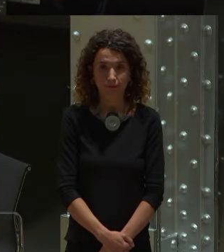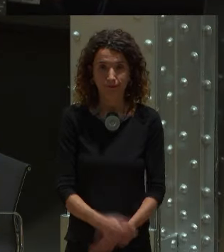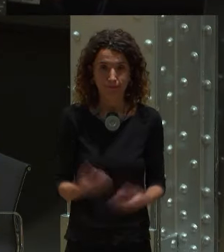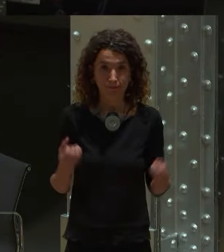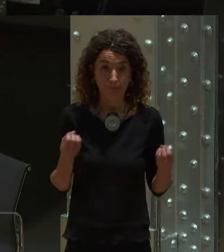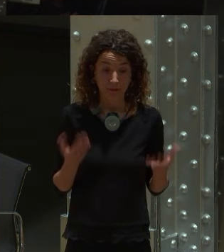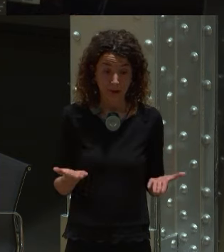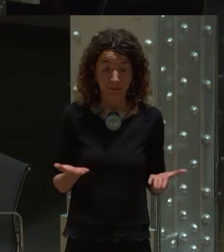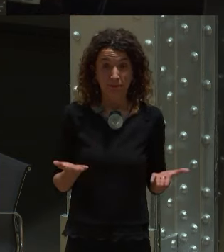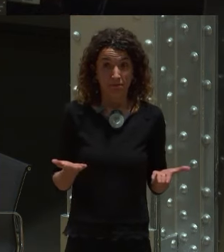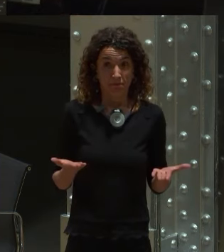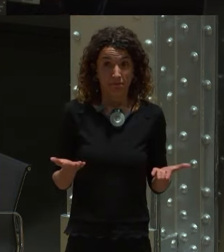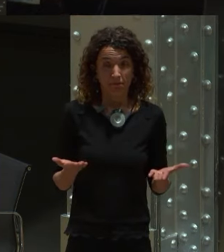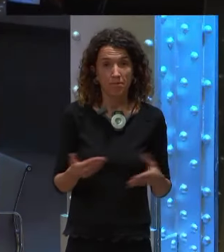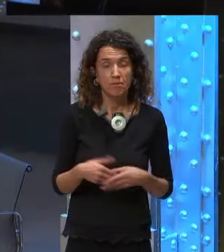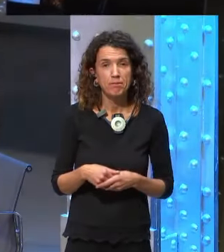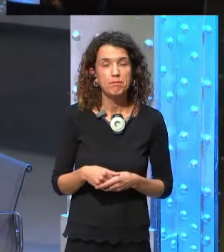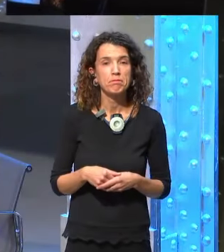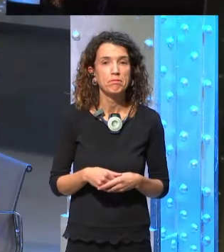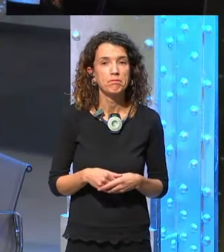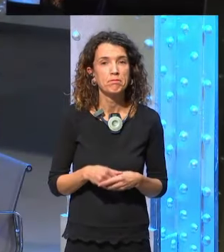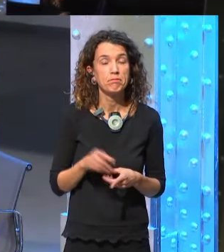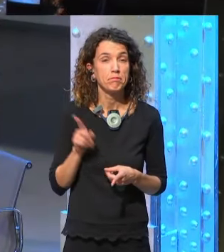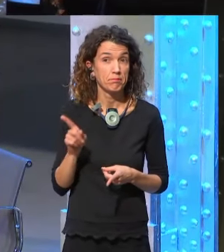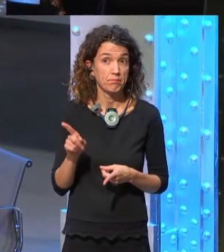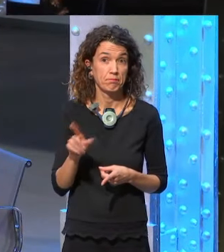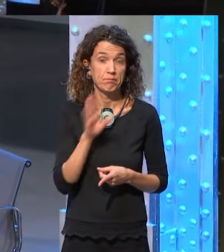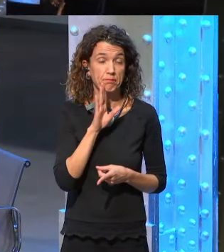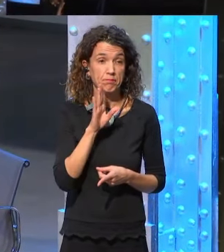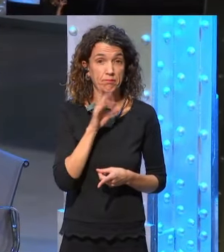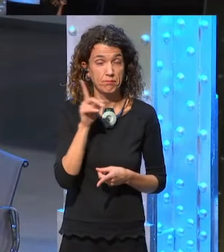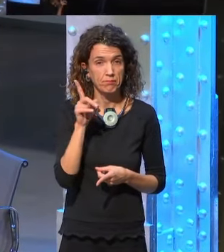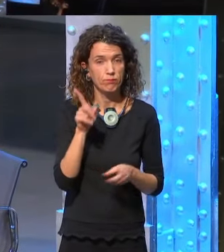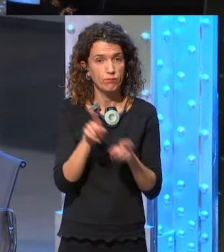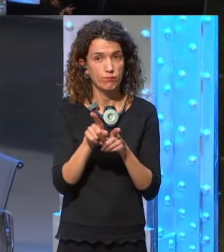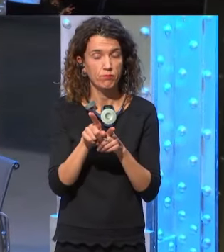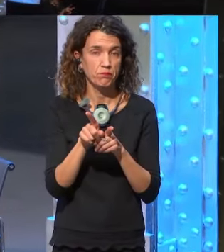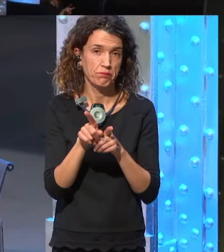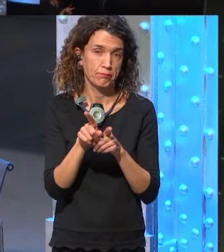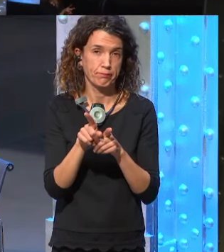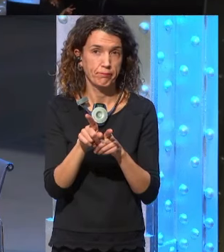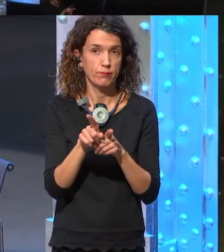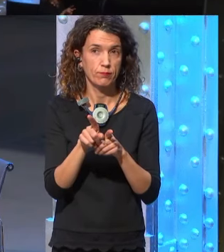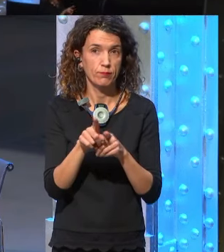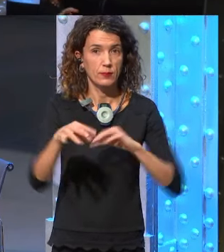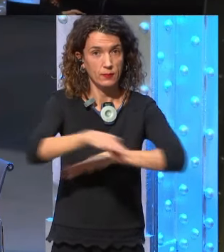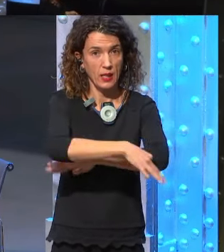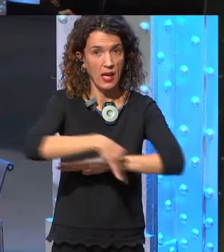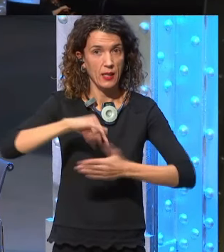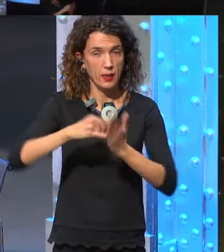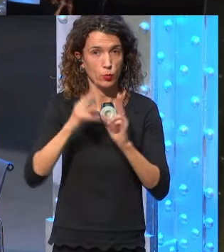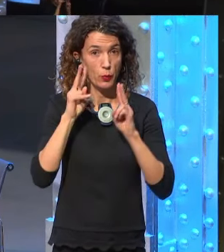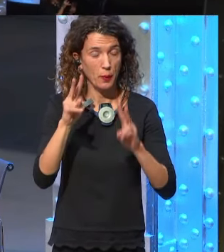Good. So this is an impression, just let's say from the architectural practice, but what I want to draw your attention on is with the project